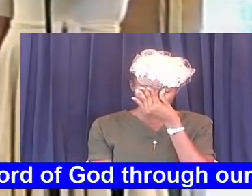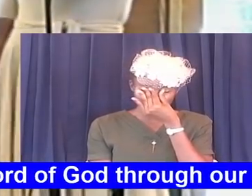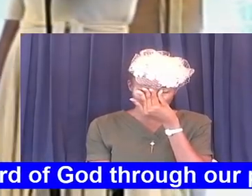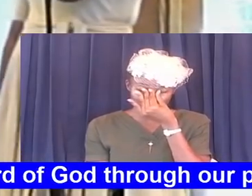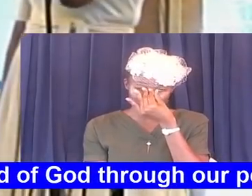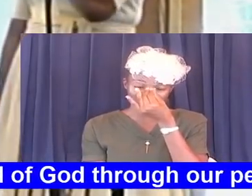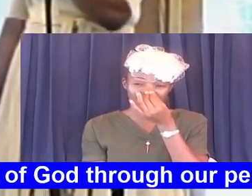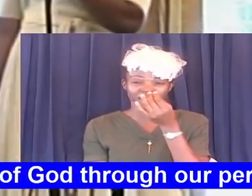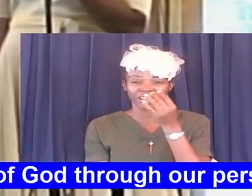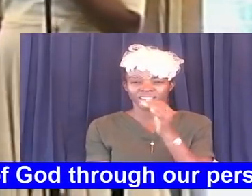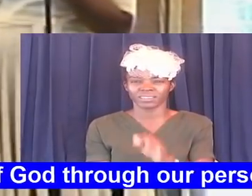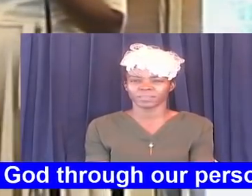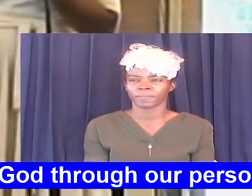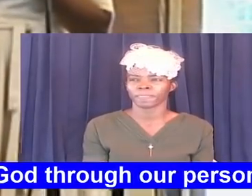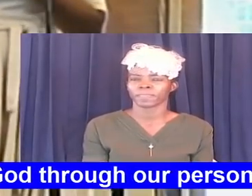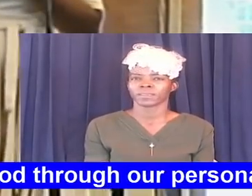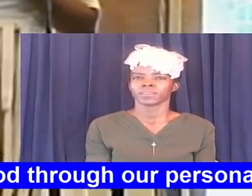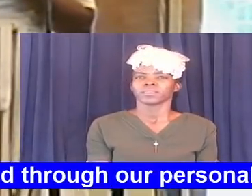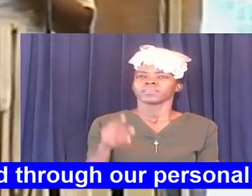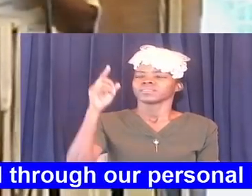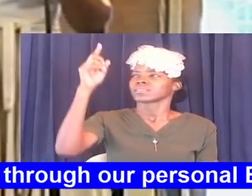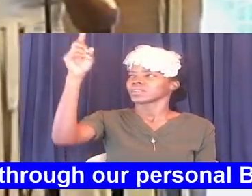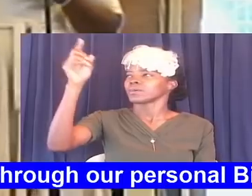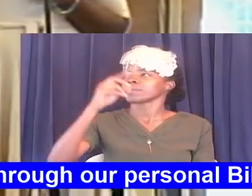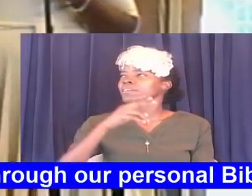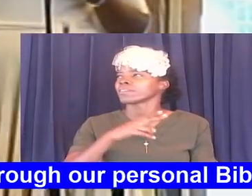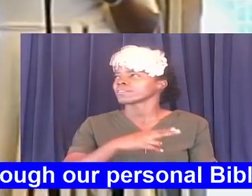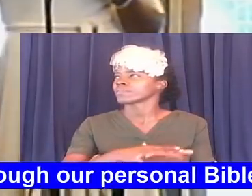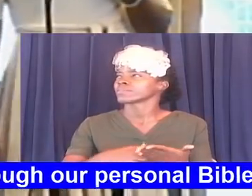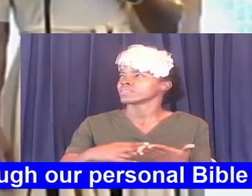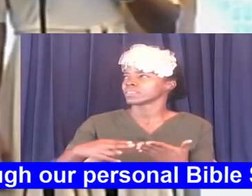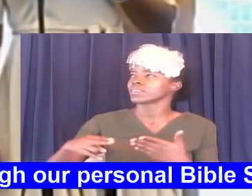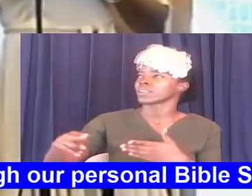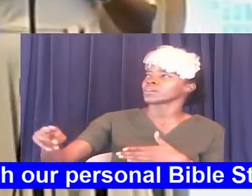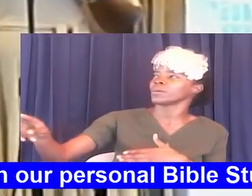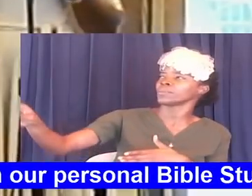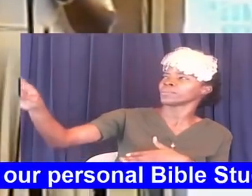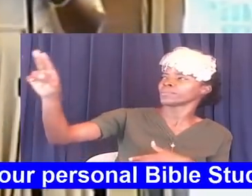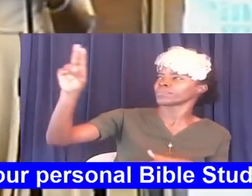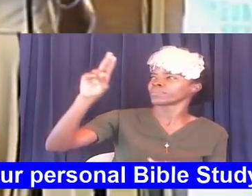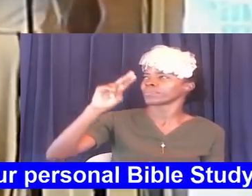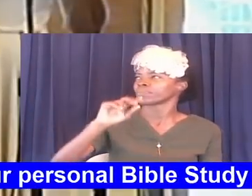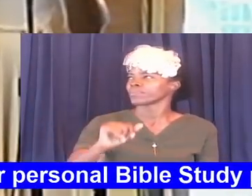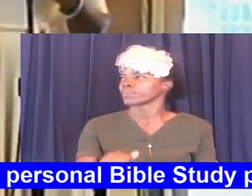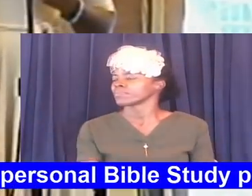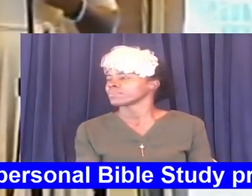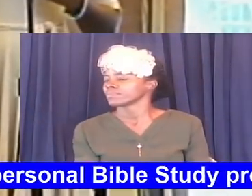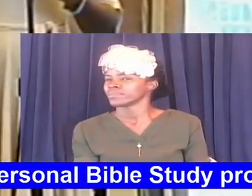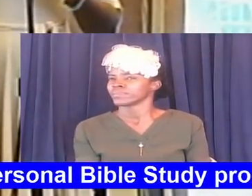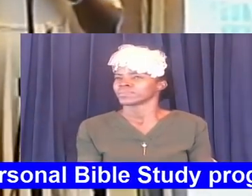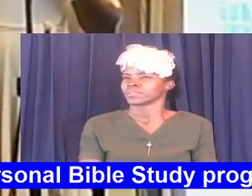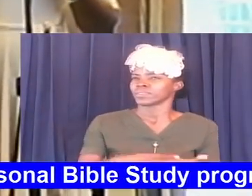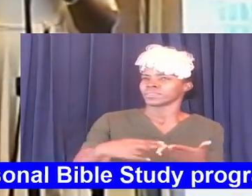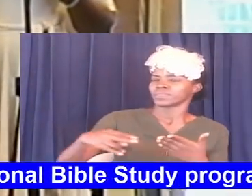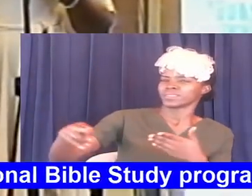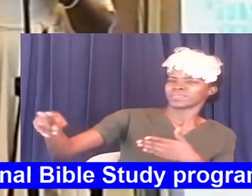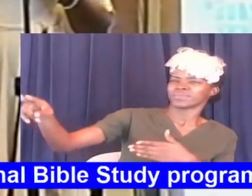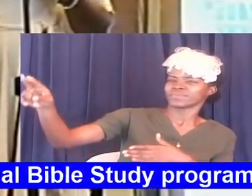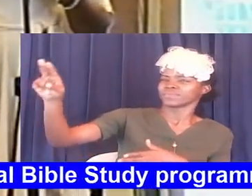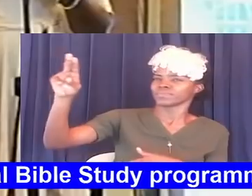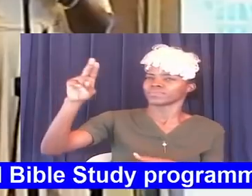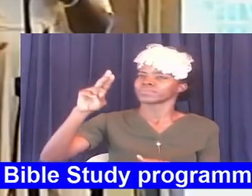Sing it one more time. You're holy. Invites us to just lift our hands and just meditate on his word.